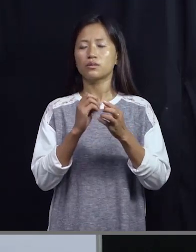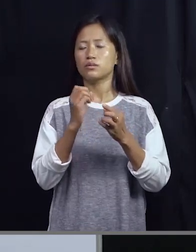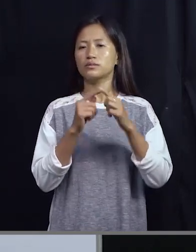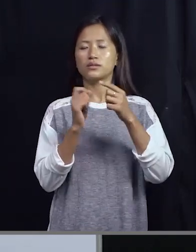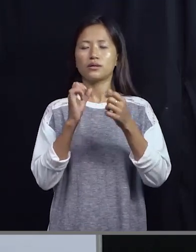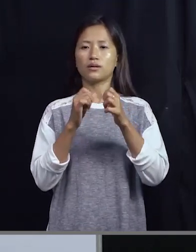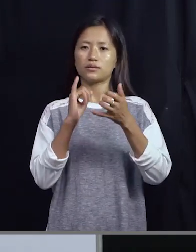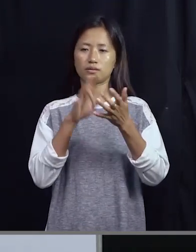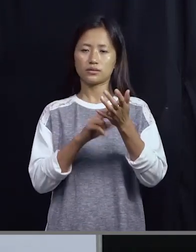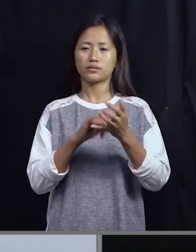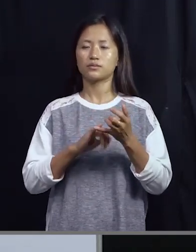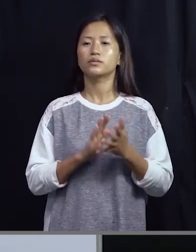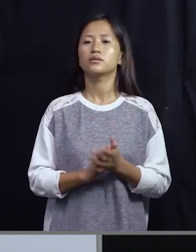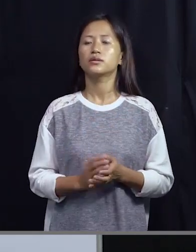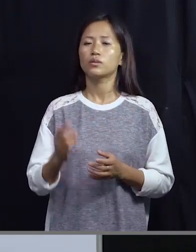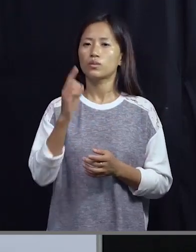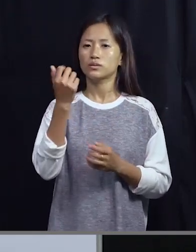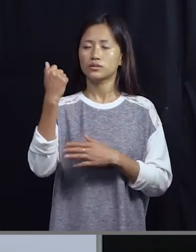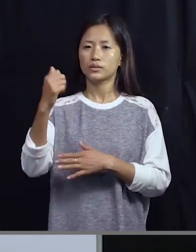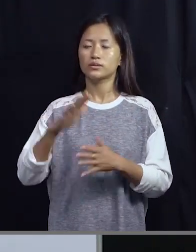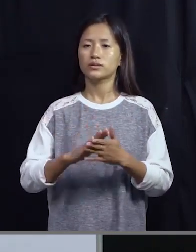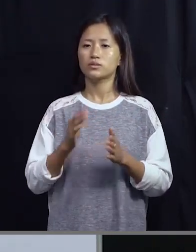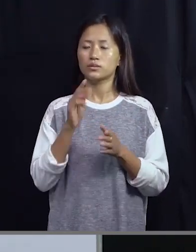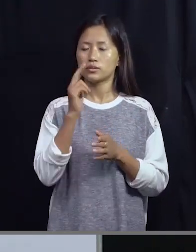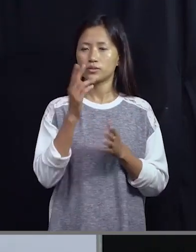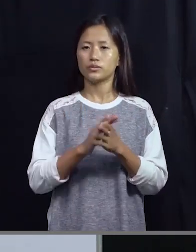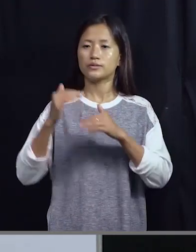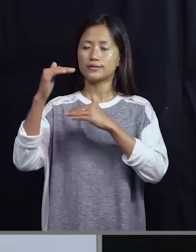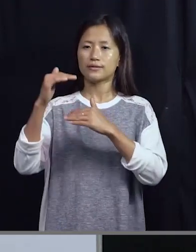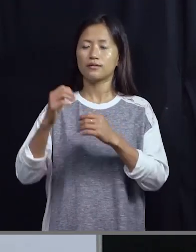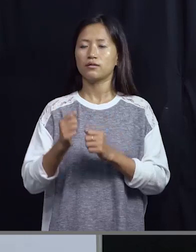usually binds to one strand and gives stability